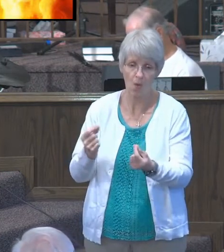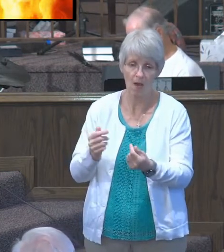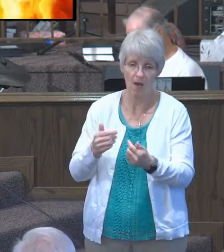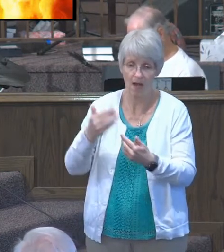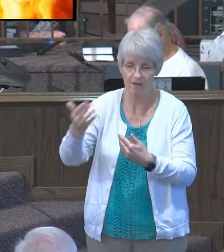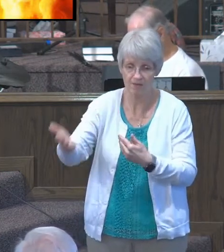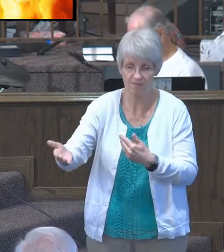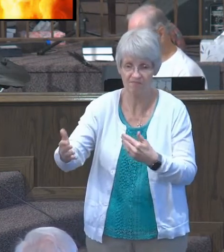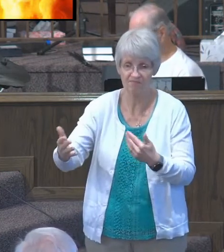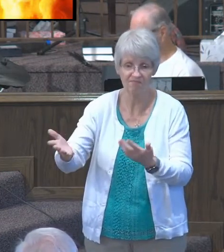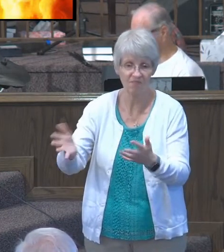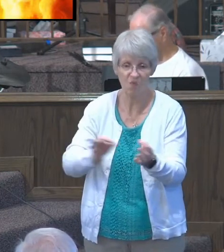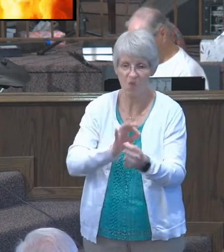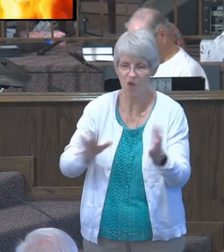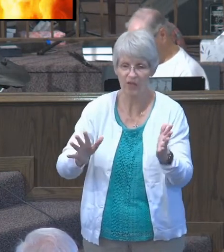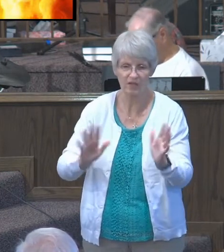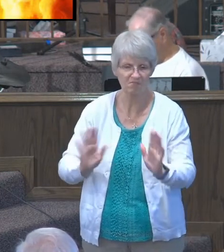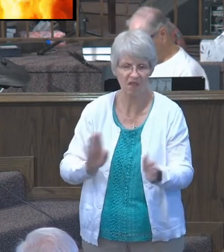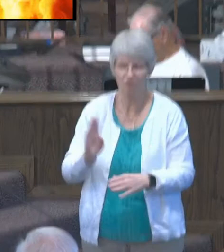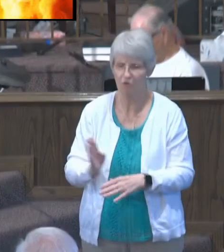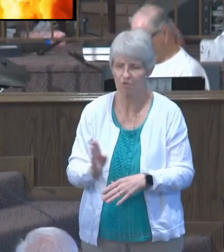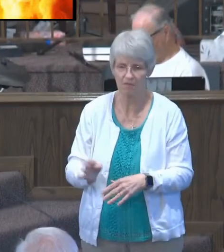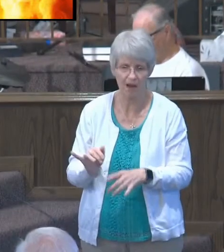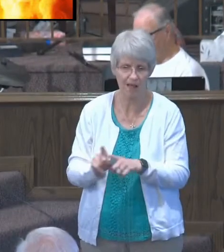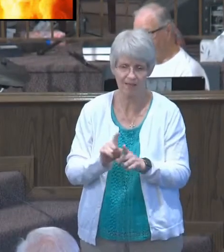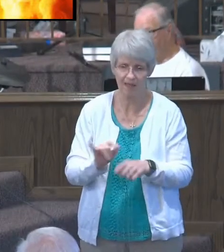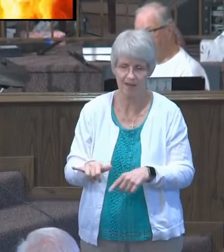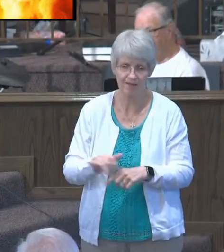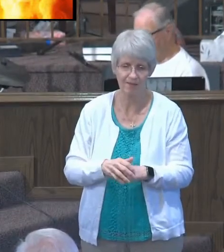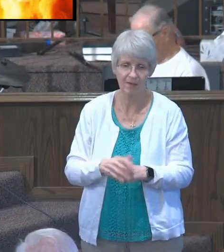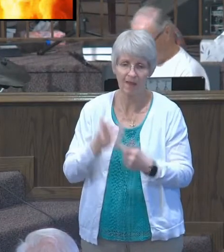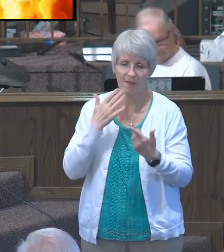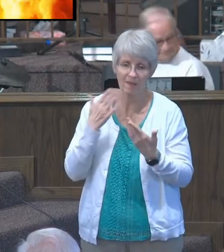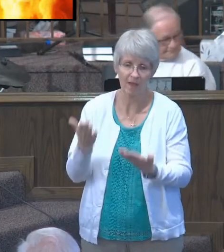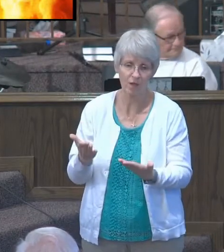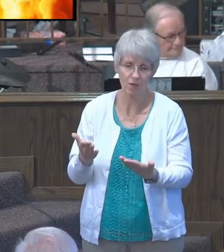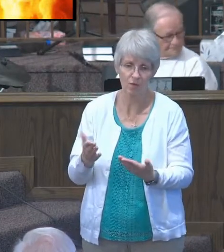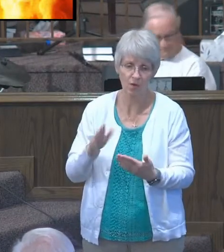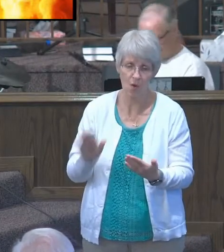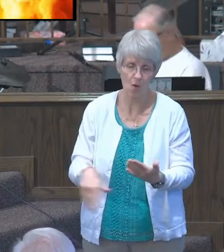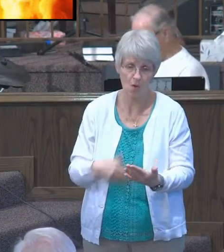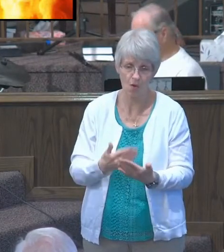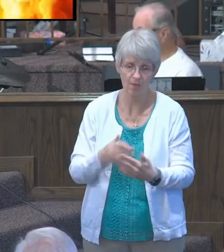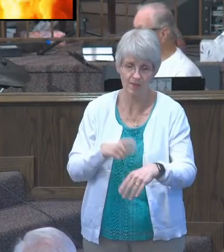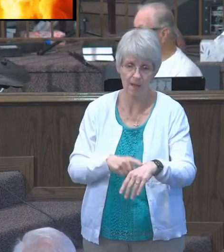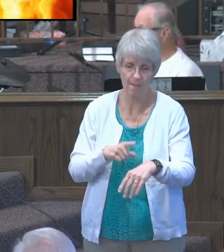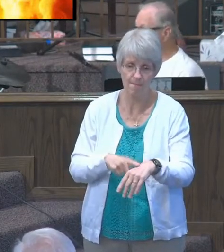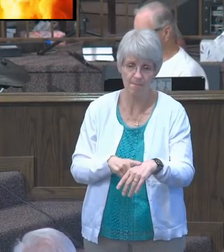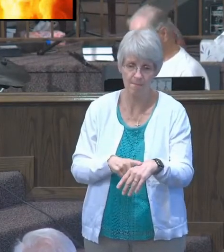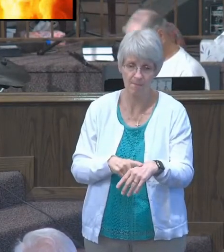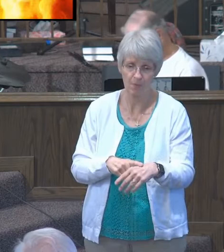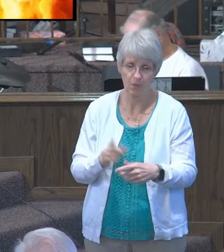rescue me. Thank you for all of the times that you saved me from myself and set my feet back on solid